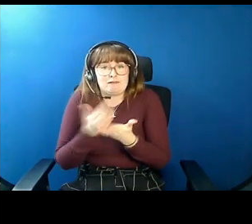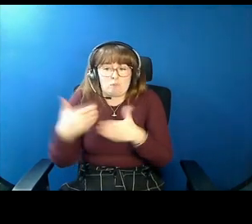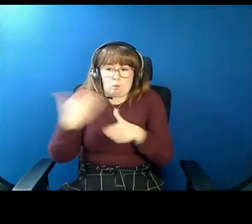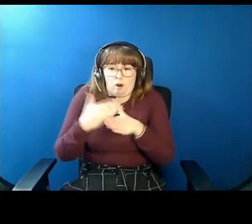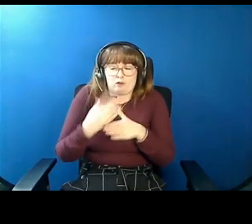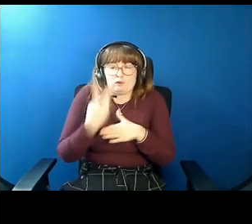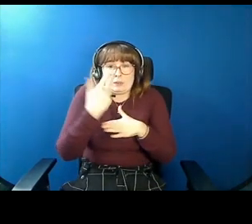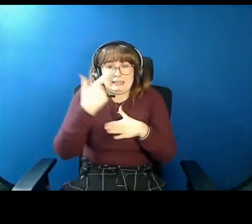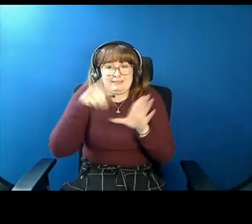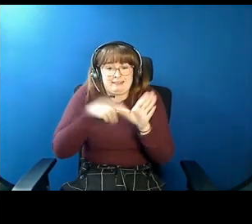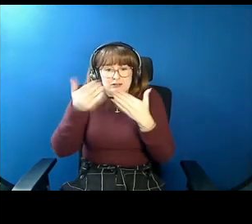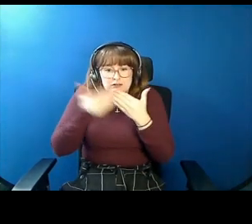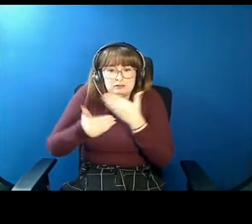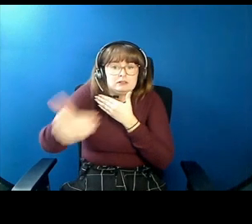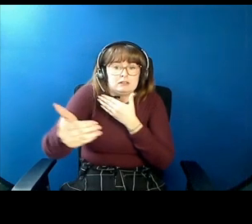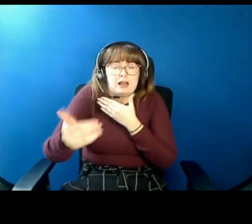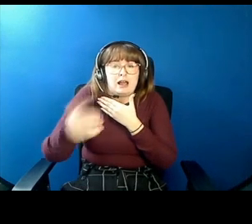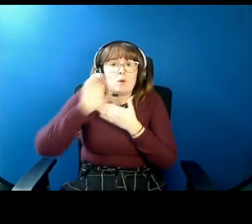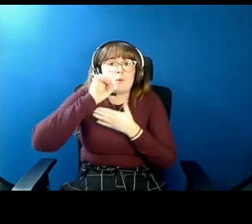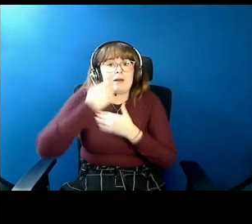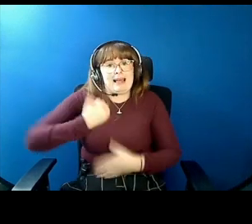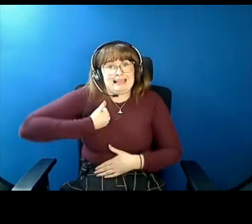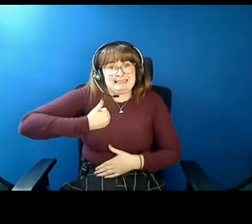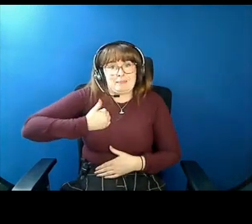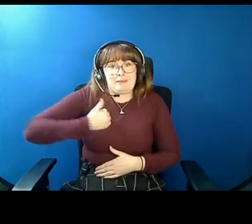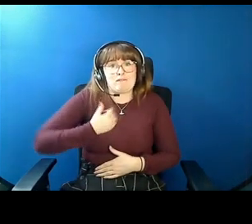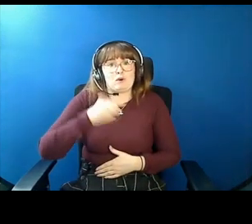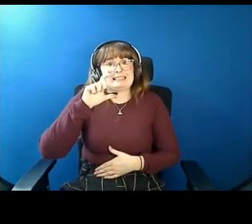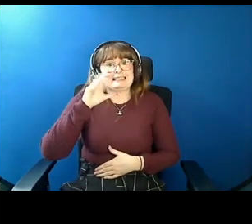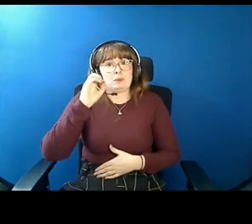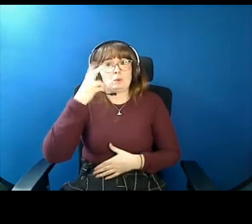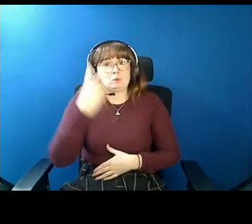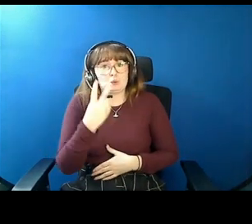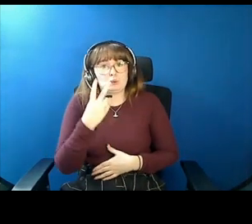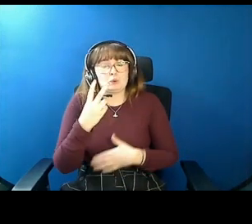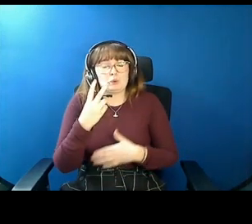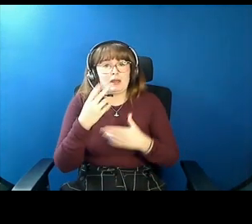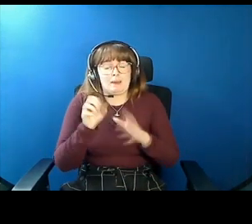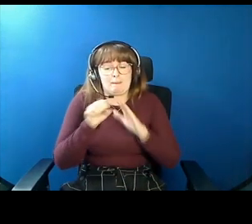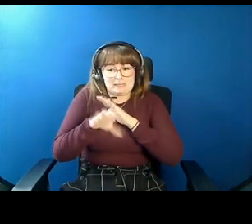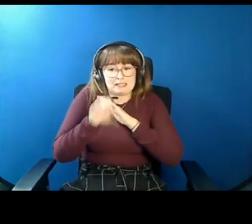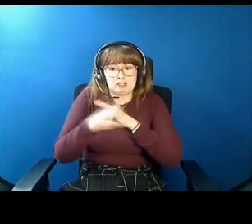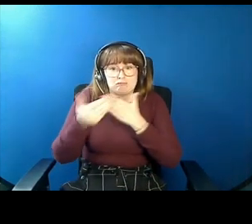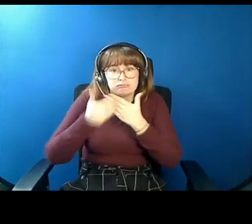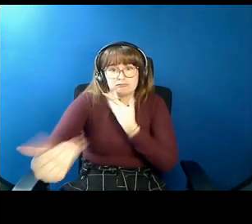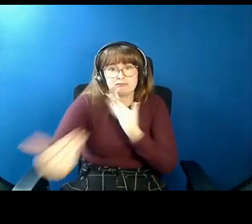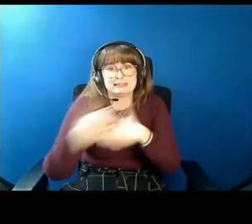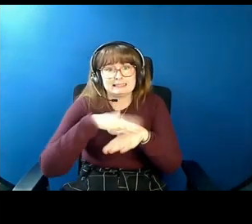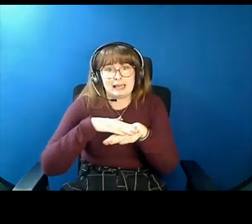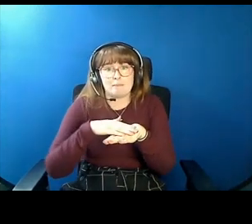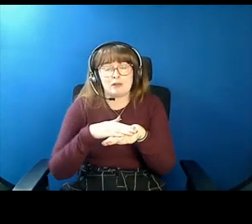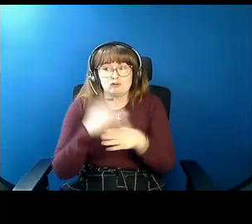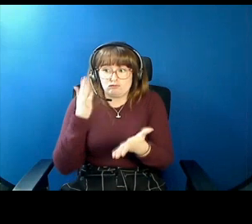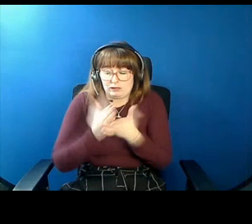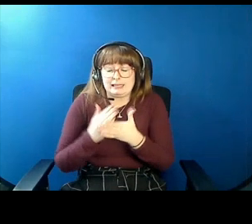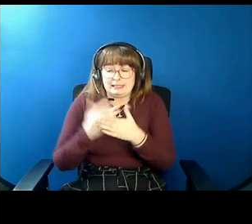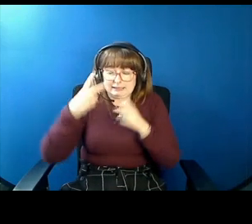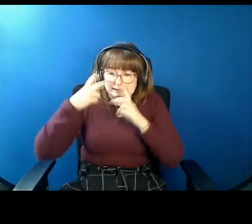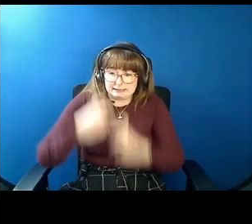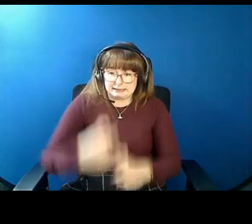and then forecast the required investment and CO2 emissions levels over that time period. So it's not just a snapshot in time, it's looking out as far